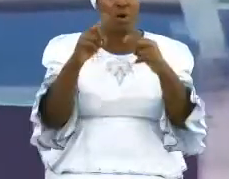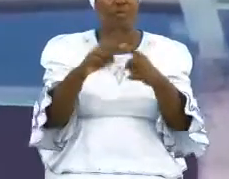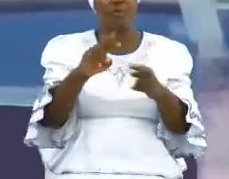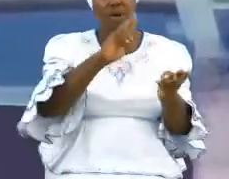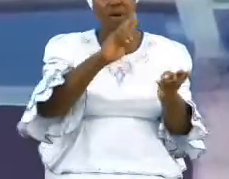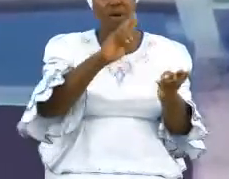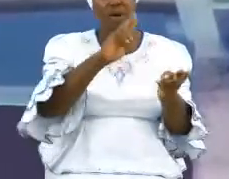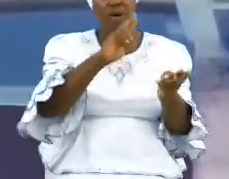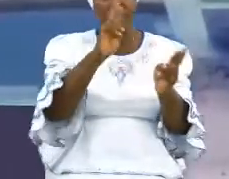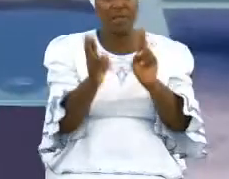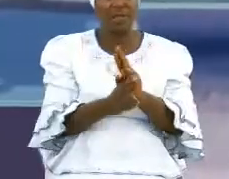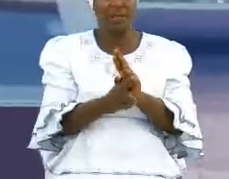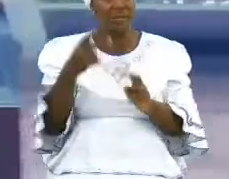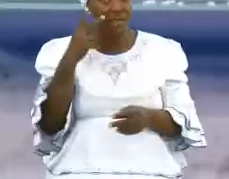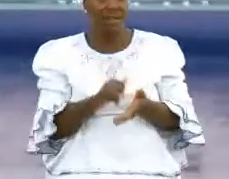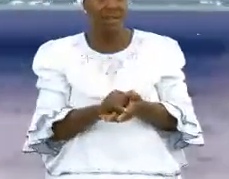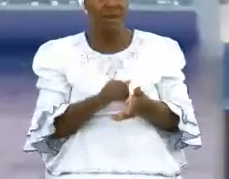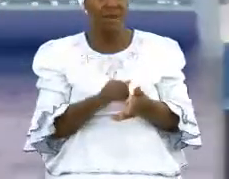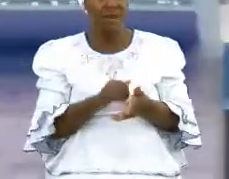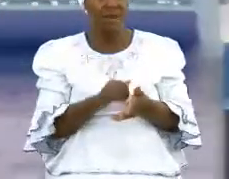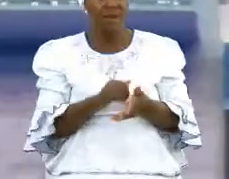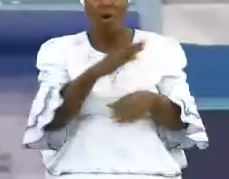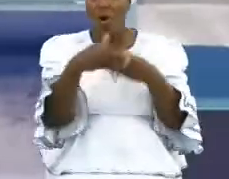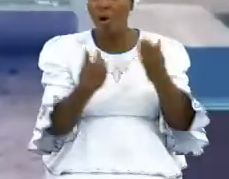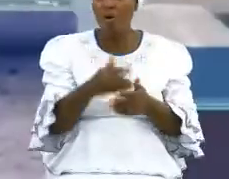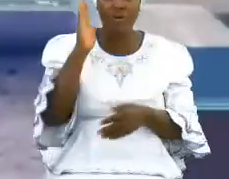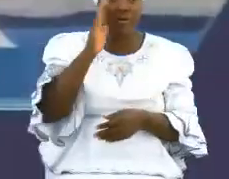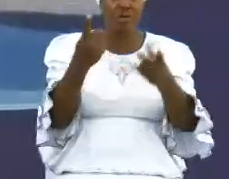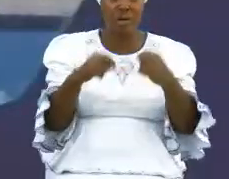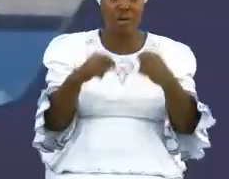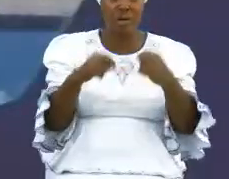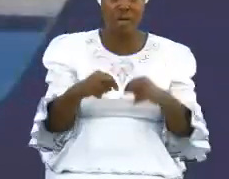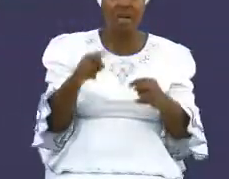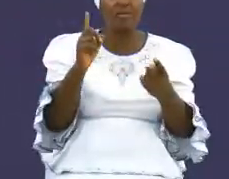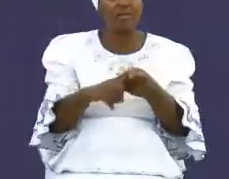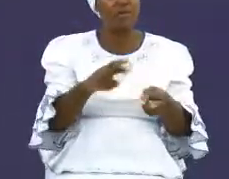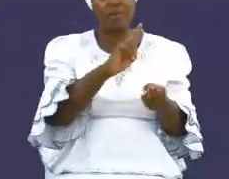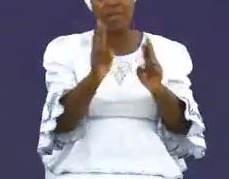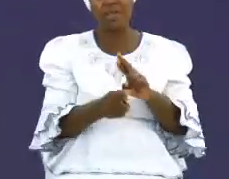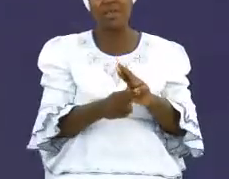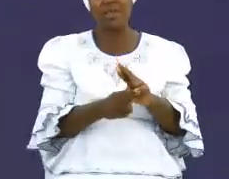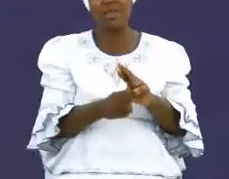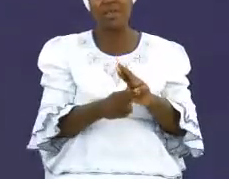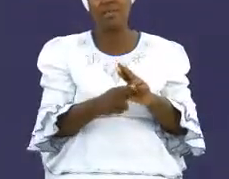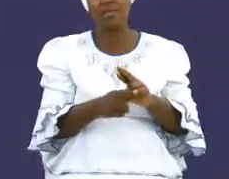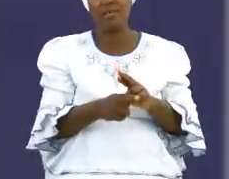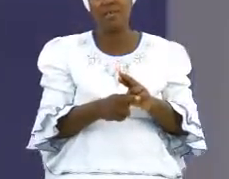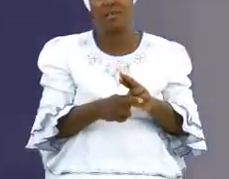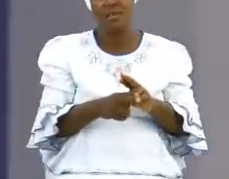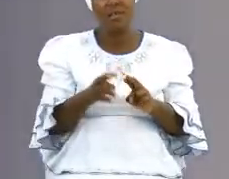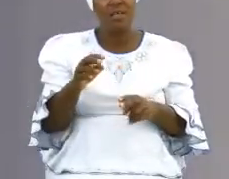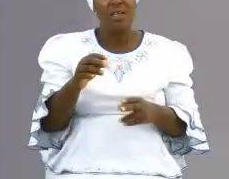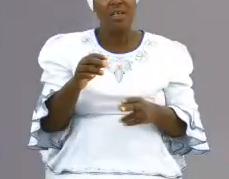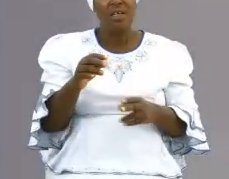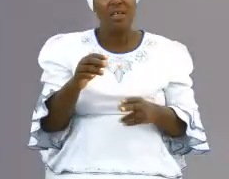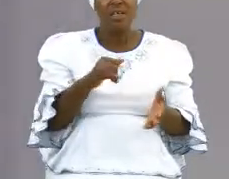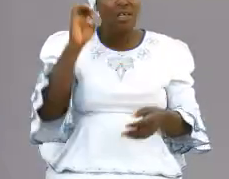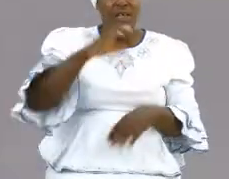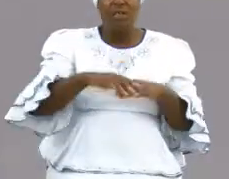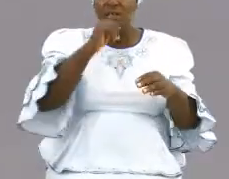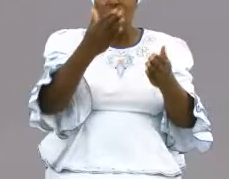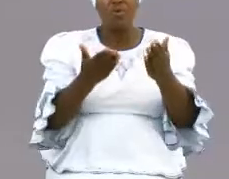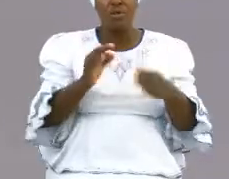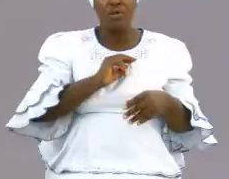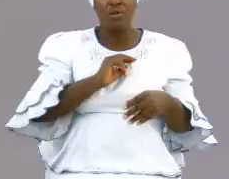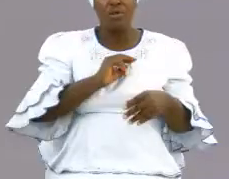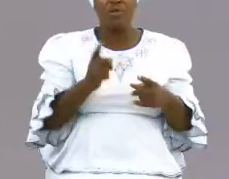see that? All should come to repentance. He doesn't want us to take